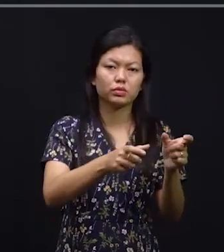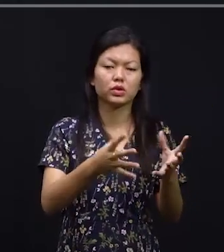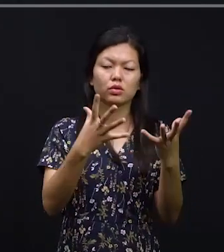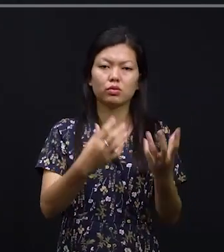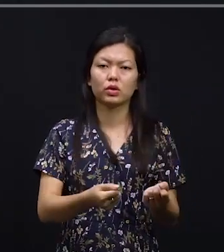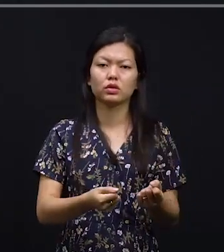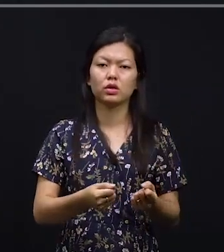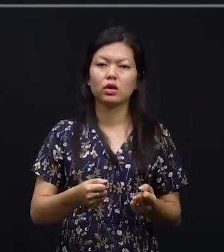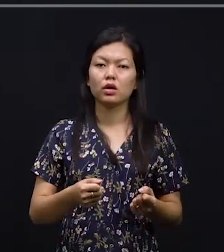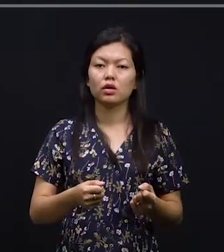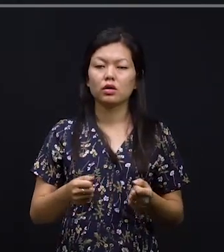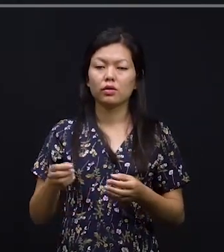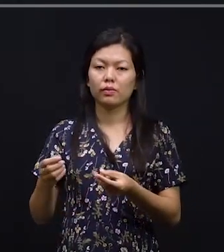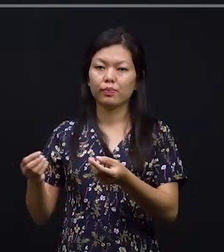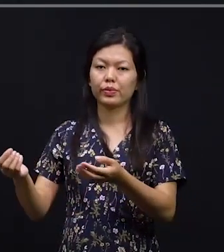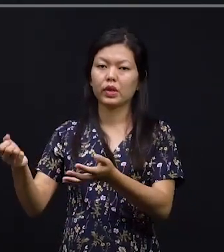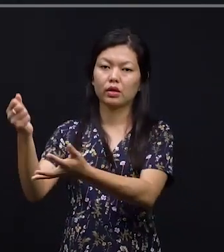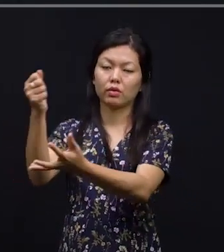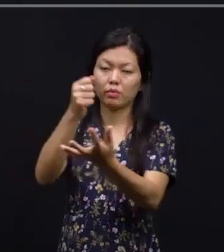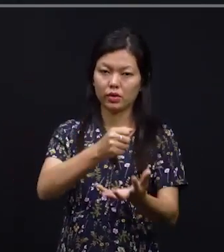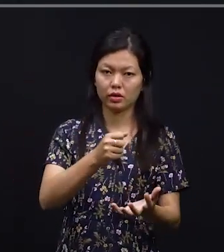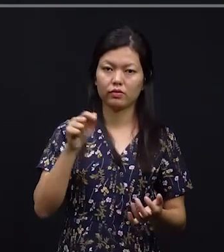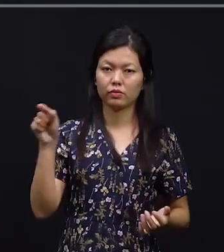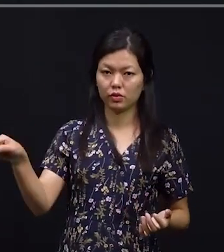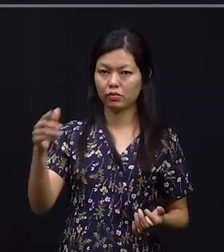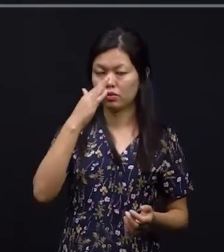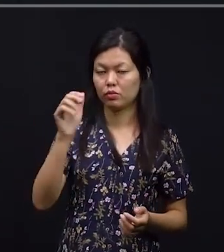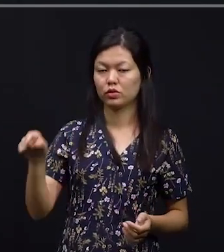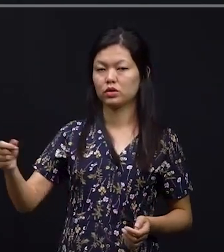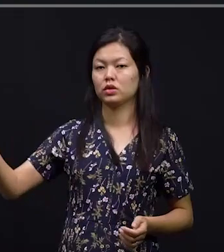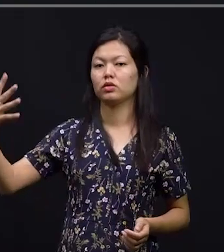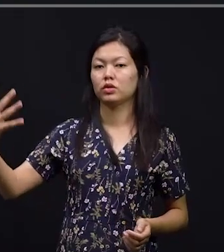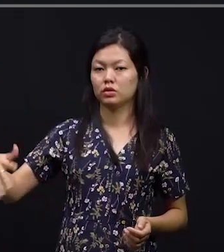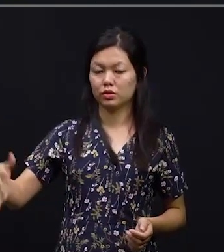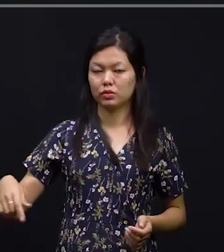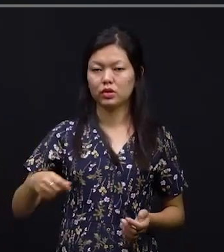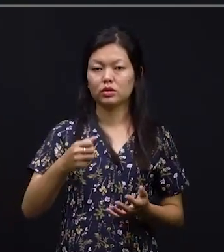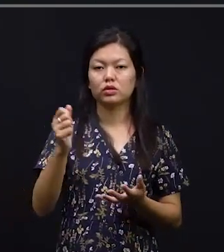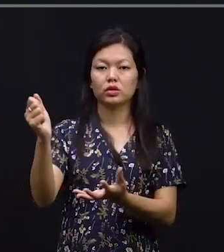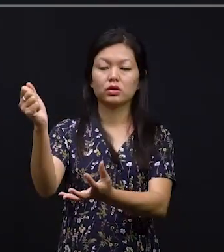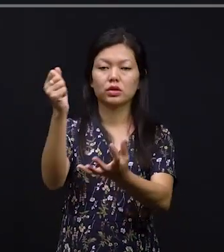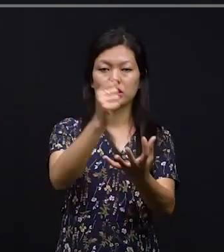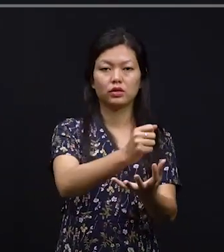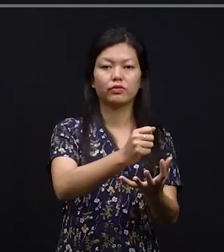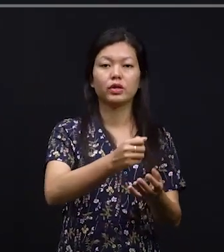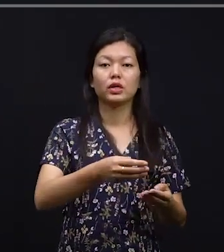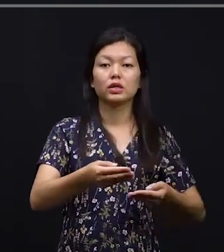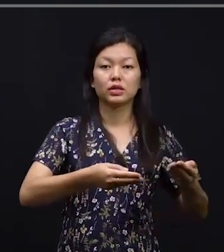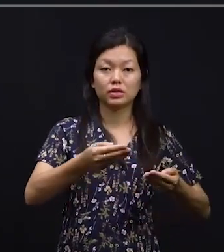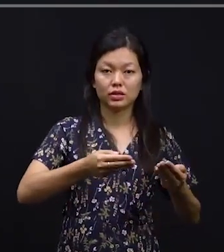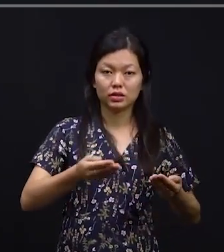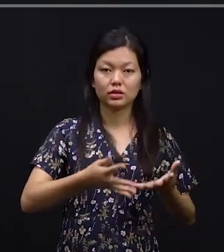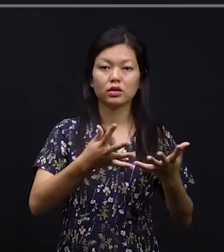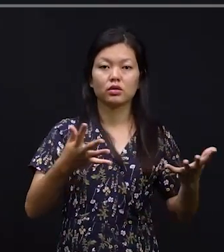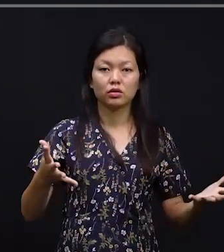that he does not believe in Christmas. It is just a way to pick a poor man's pocket. And these